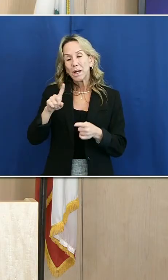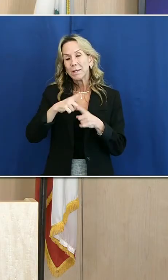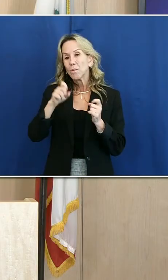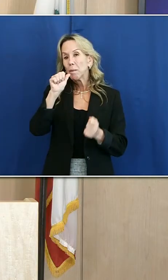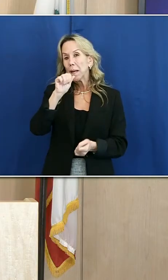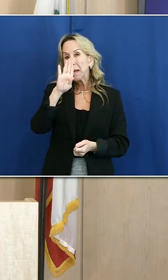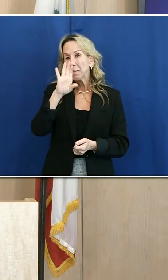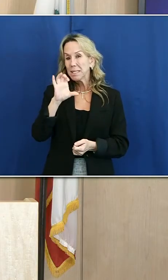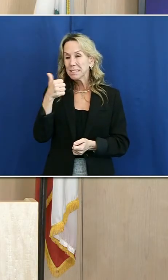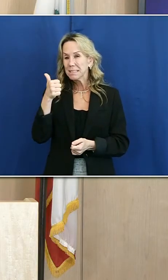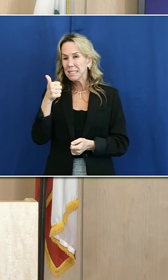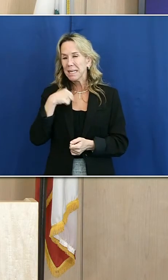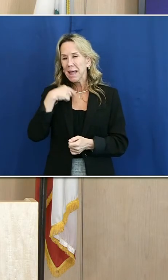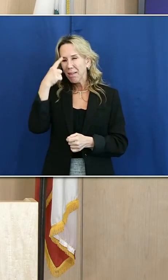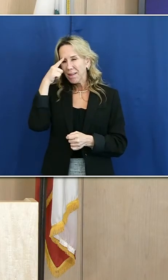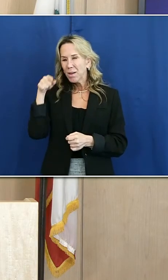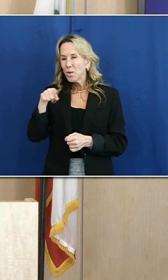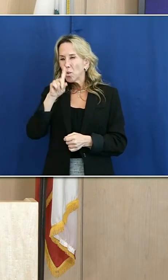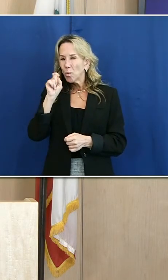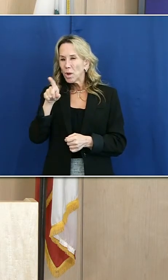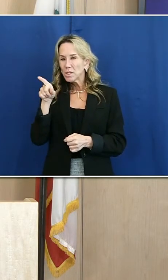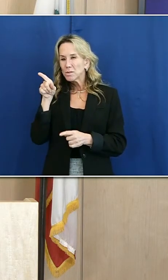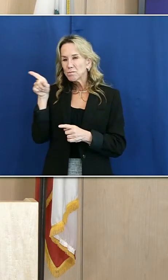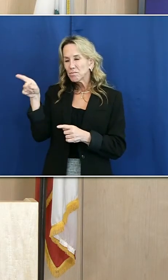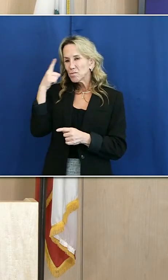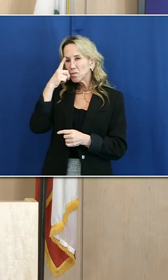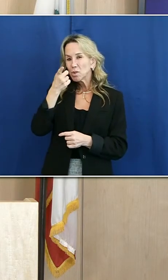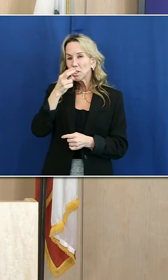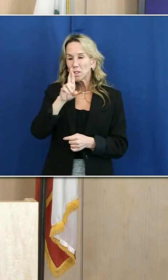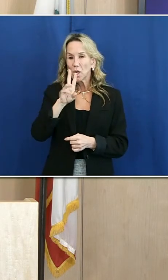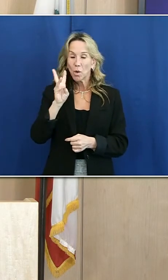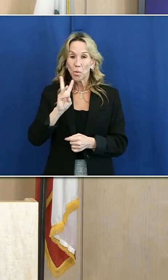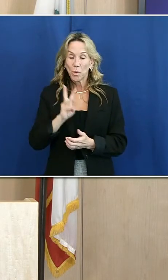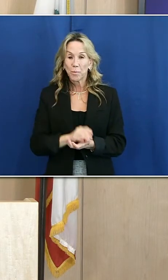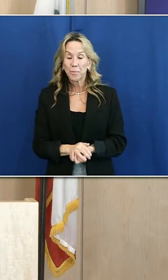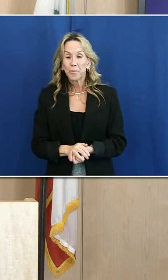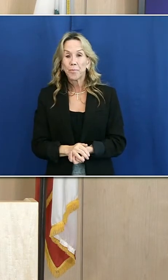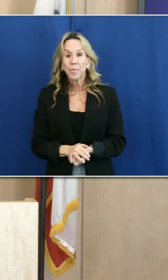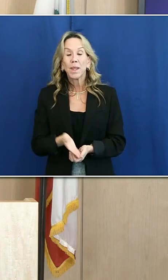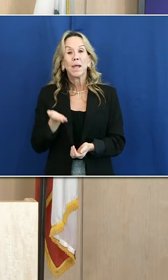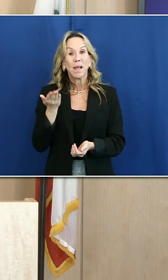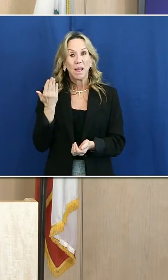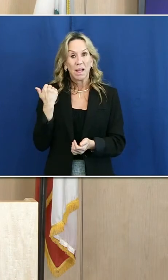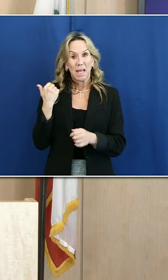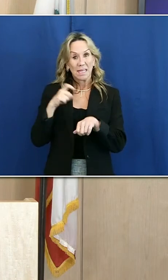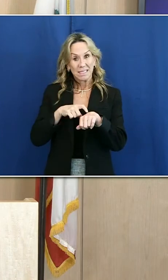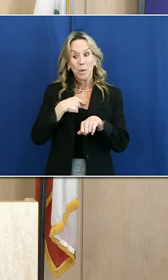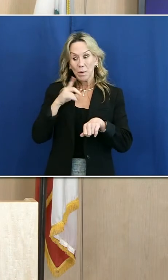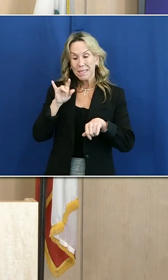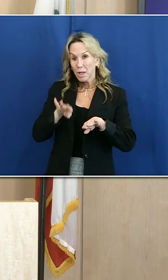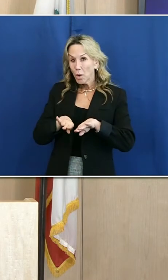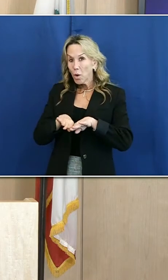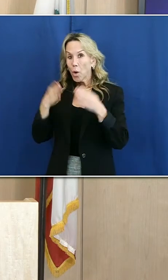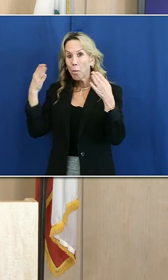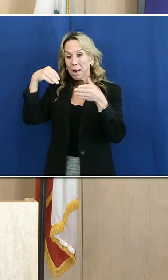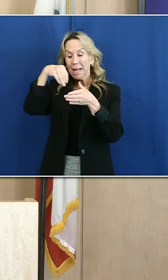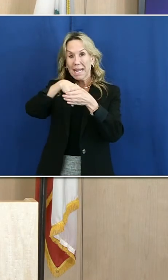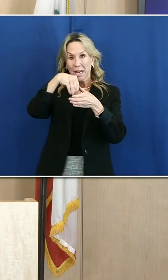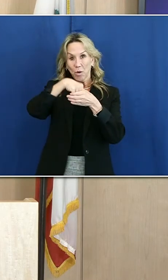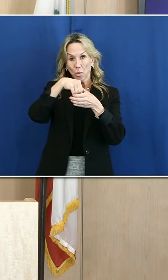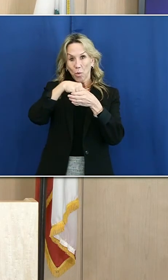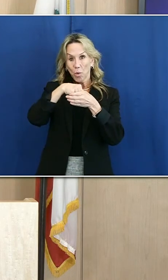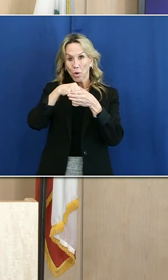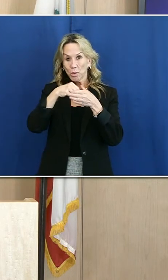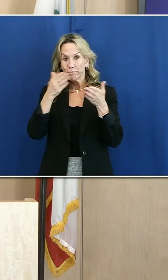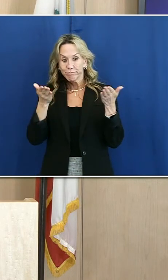might be for Dr. Wooten. Last time we reopened indoor services under similar circumstance, there was a spike in